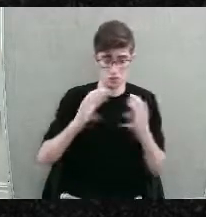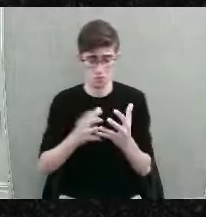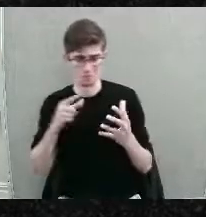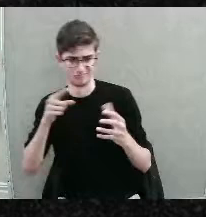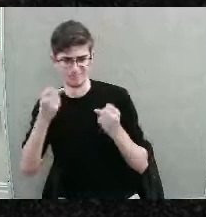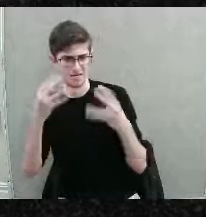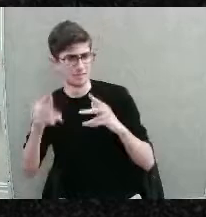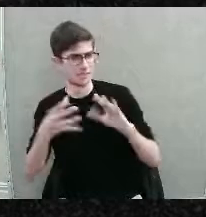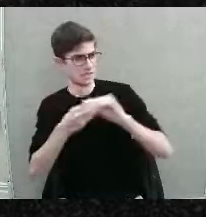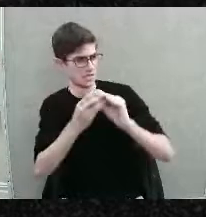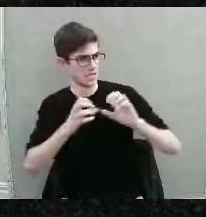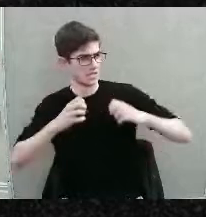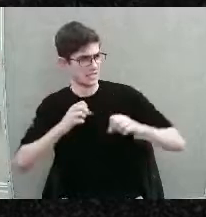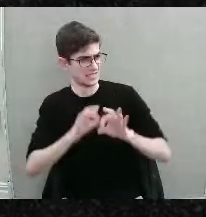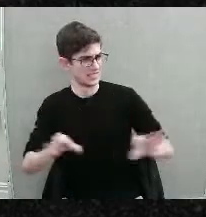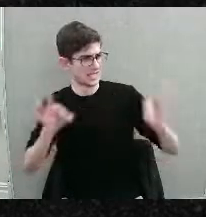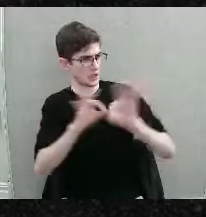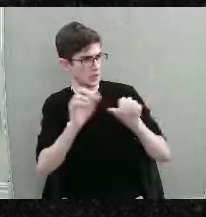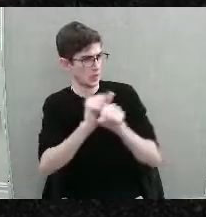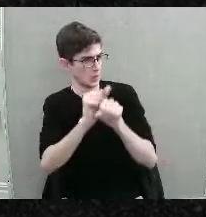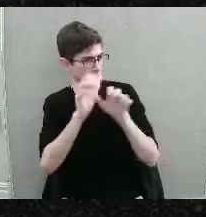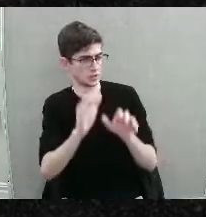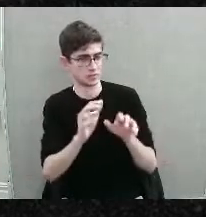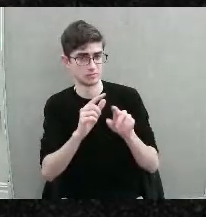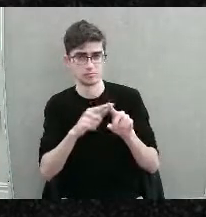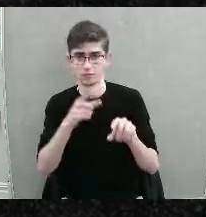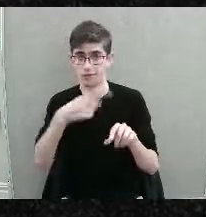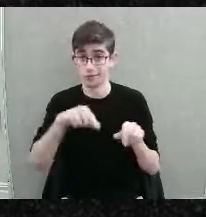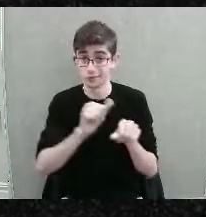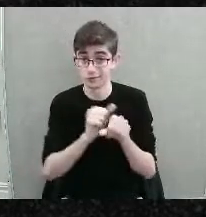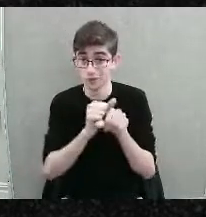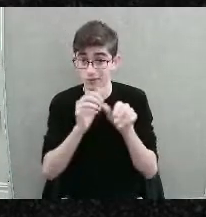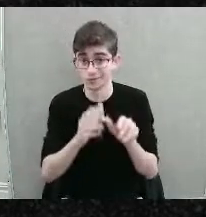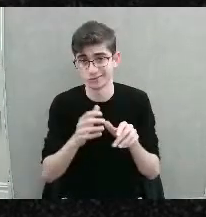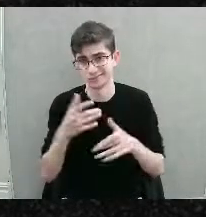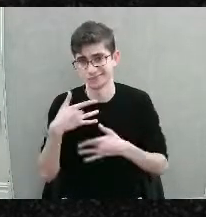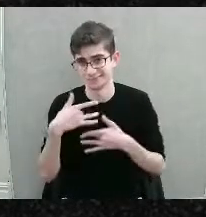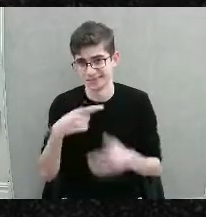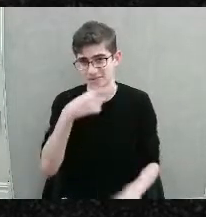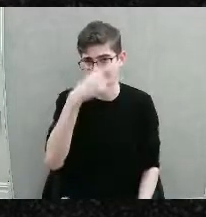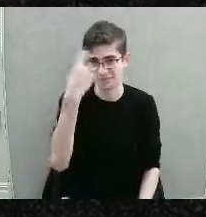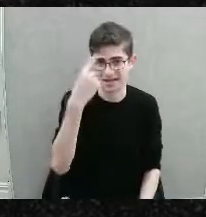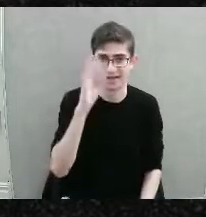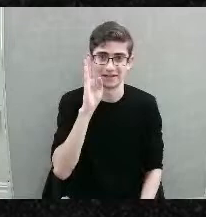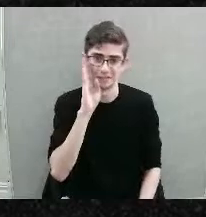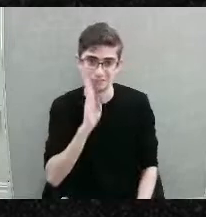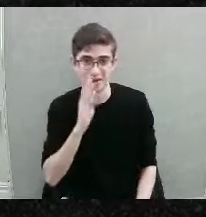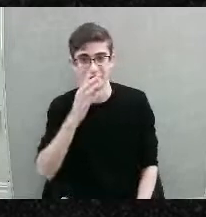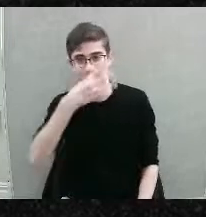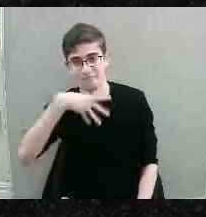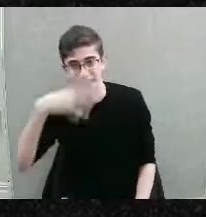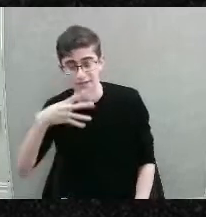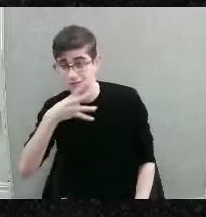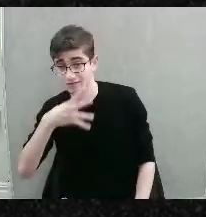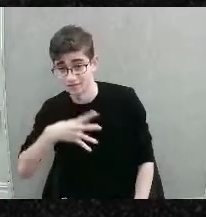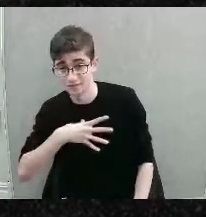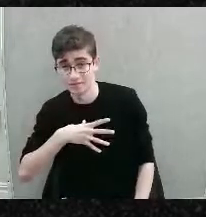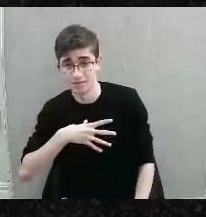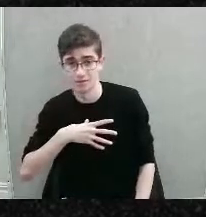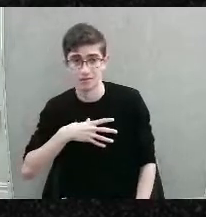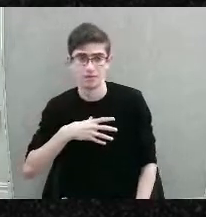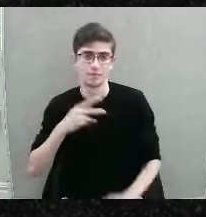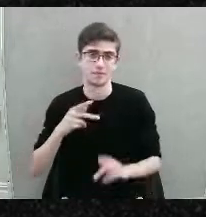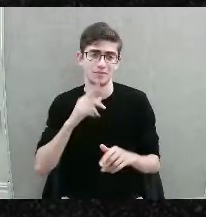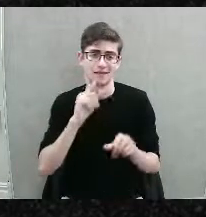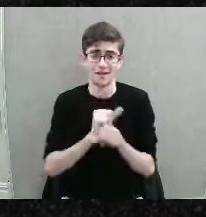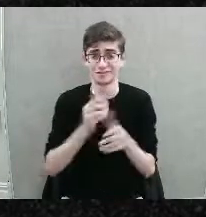following. While at the same time, the workers in question, who were disproportionately Black and Brown, migrants, and female, were treated as